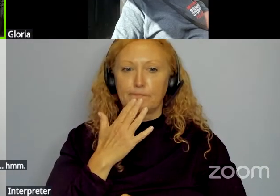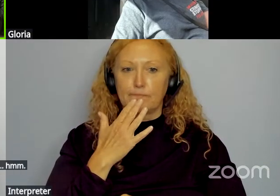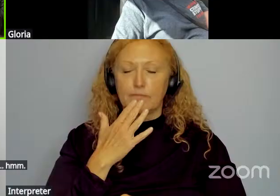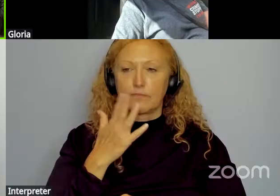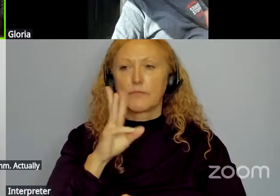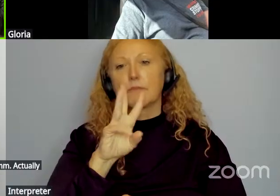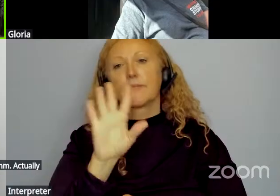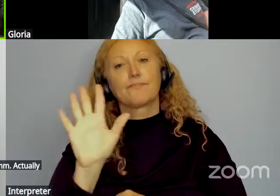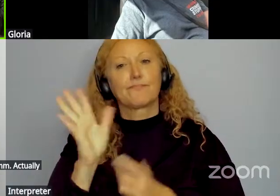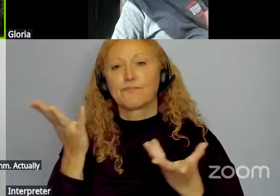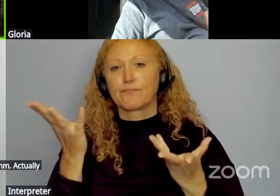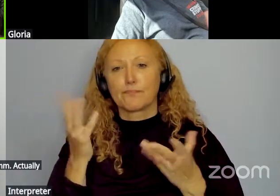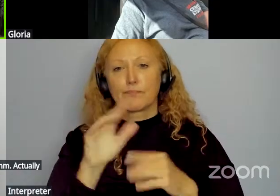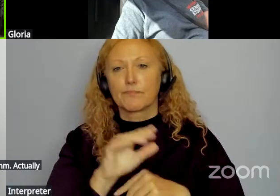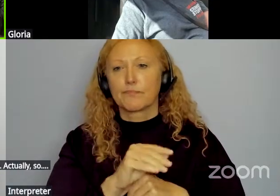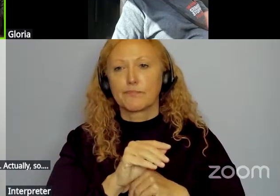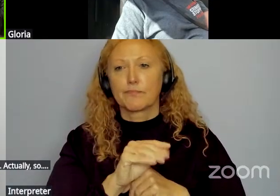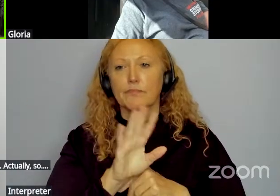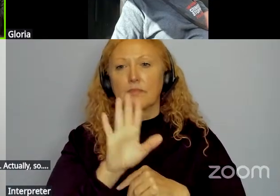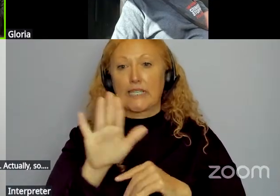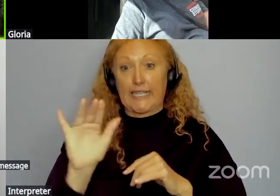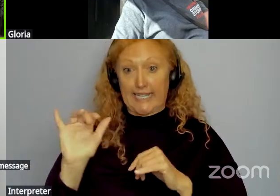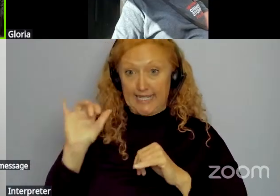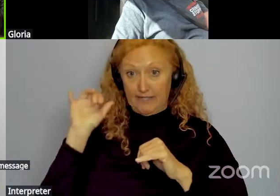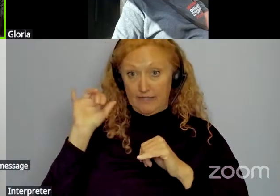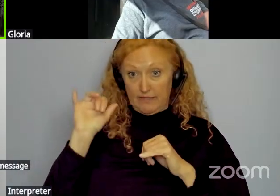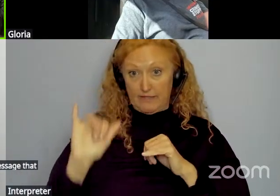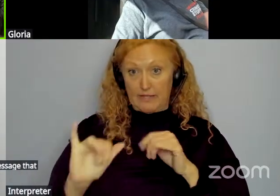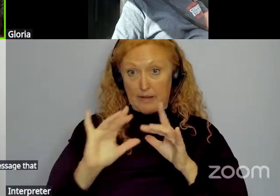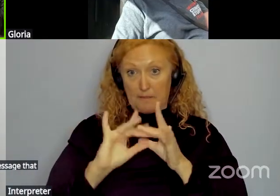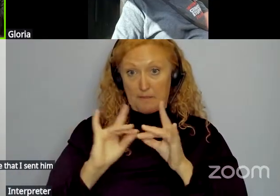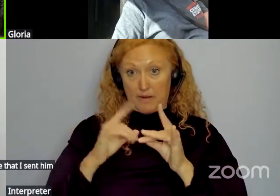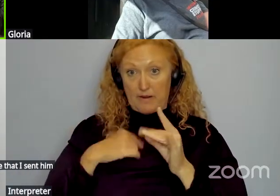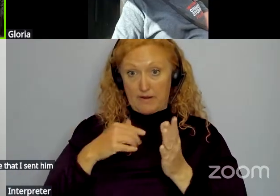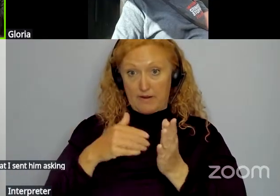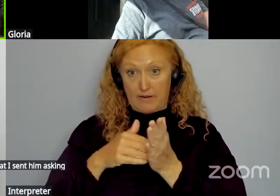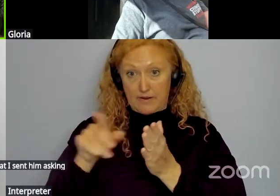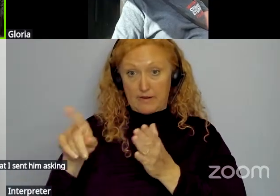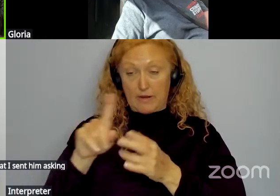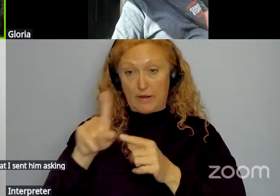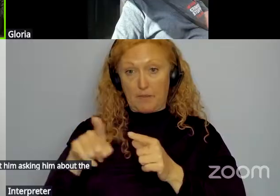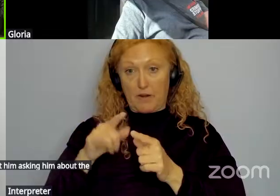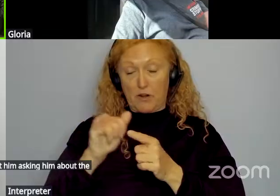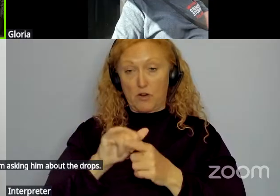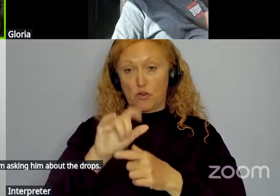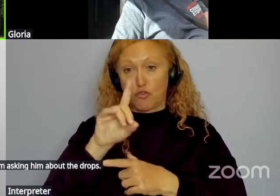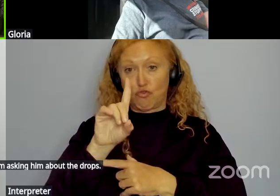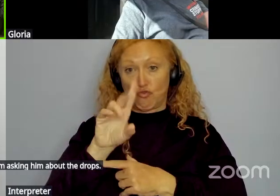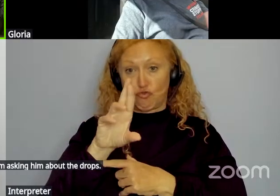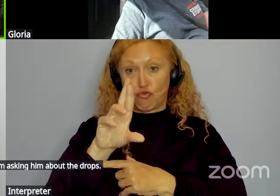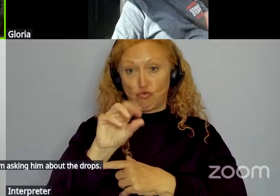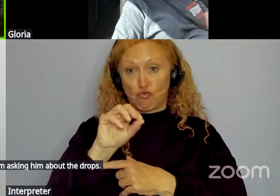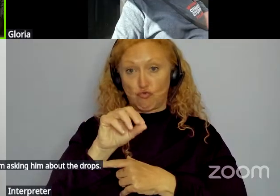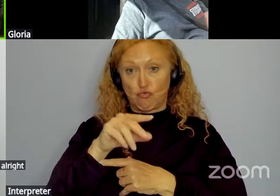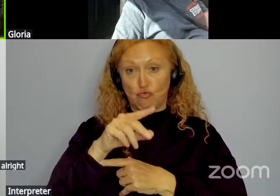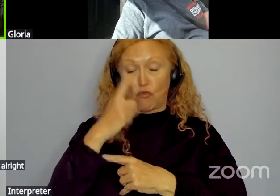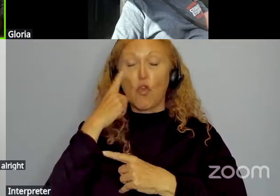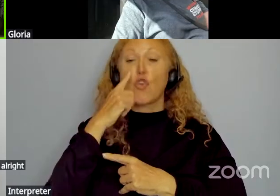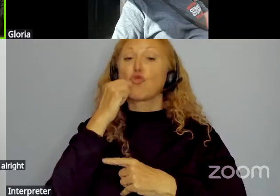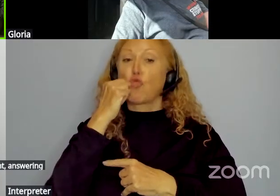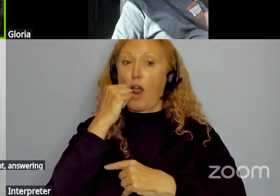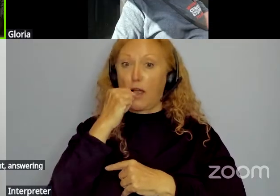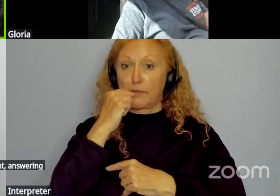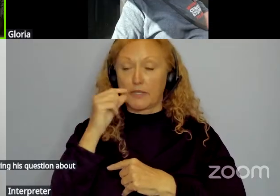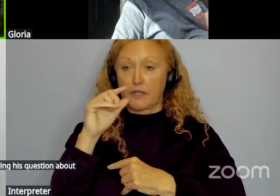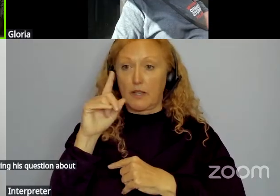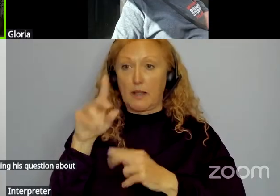Actually, so the message that I sent him asking him about the drops, right, well, answering his question